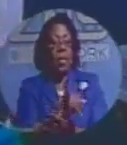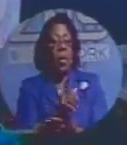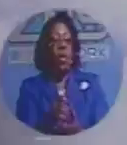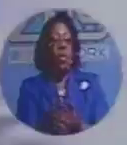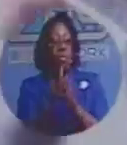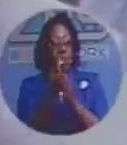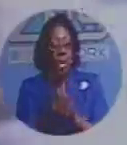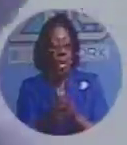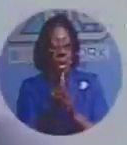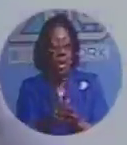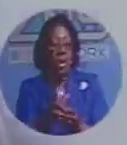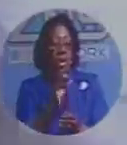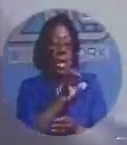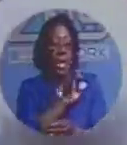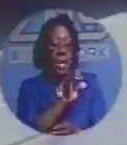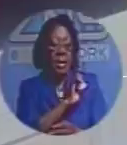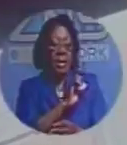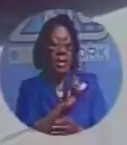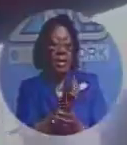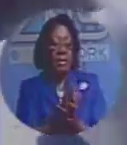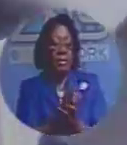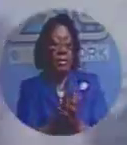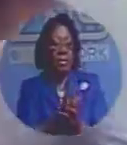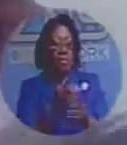play in promoting religious tourism.